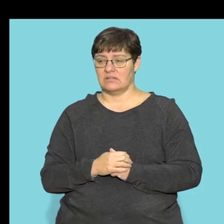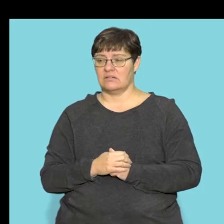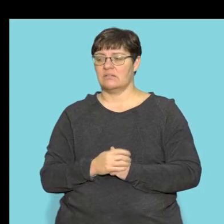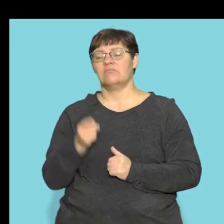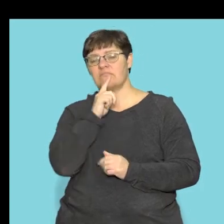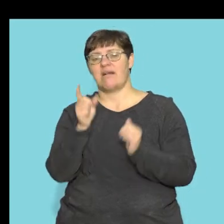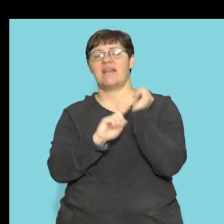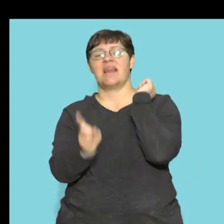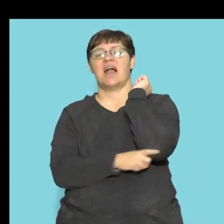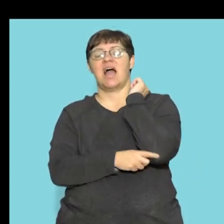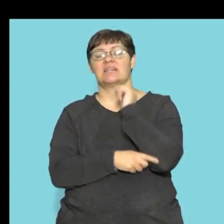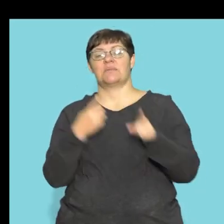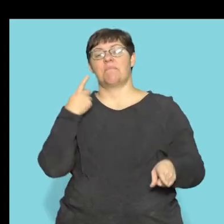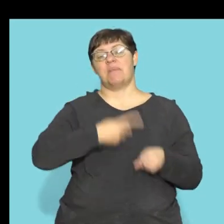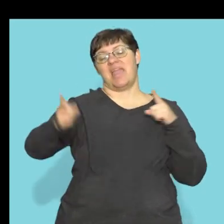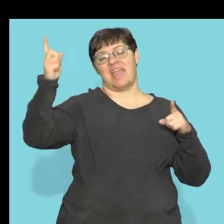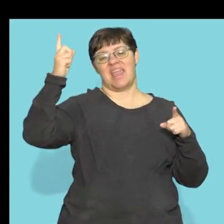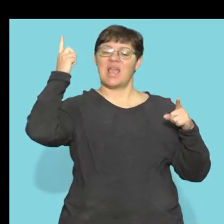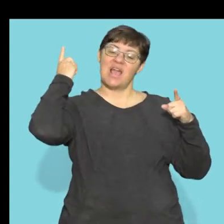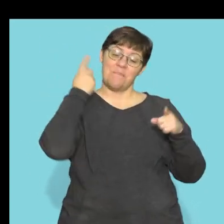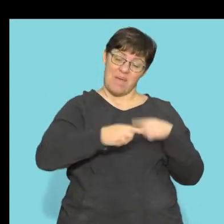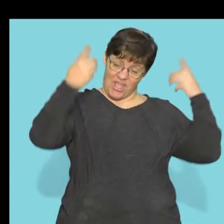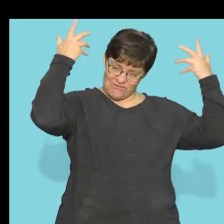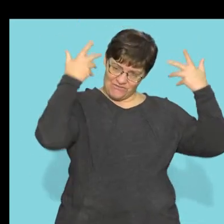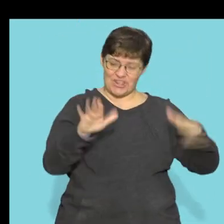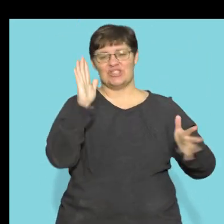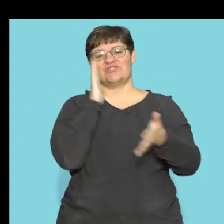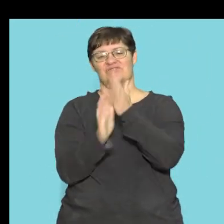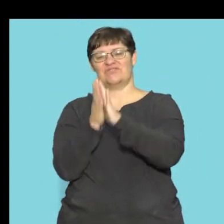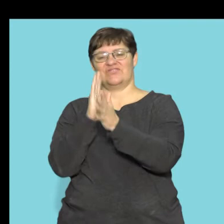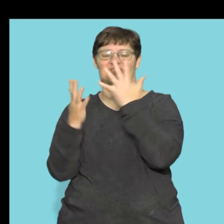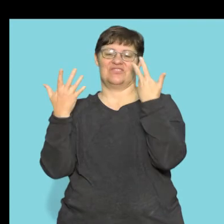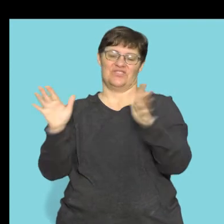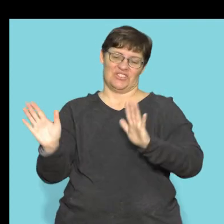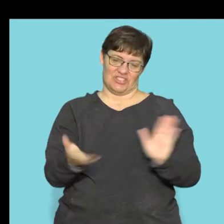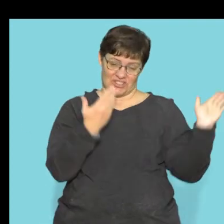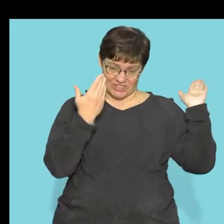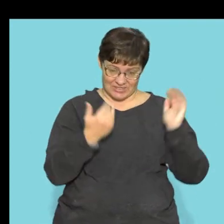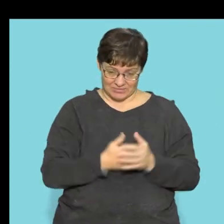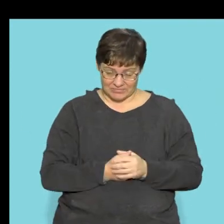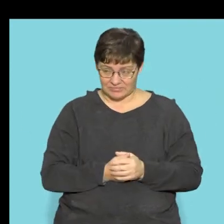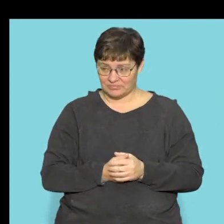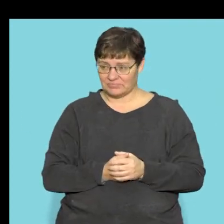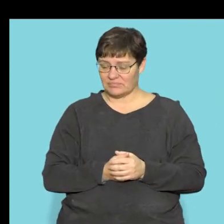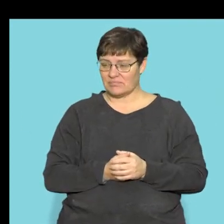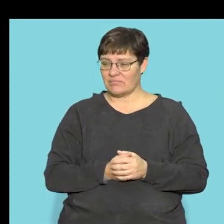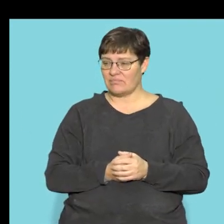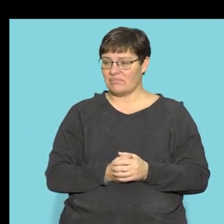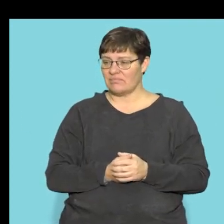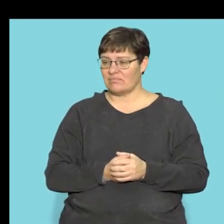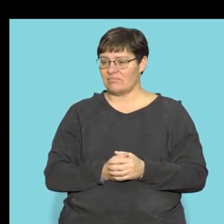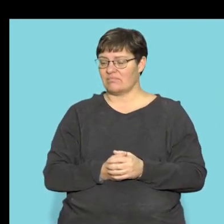1,940. So this will be the last installment after the 108th installment. So